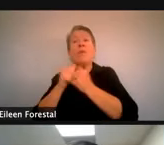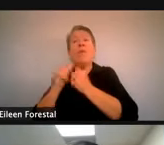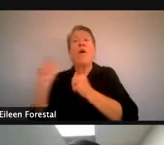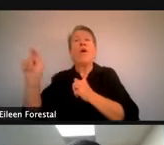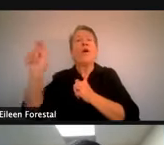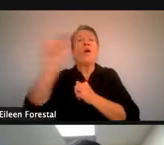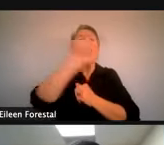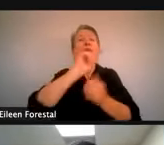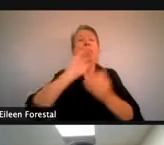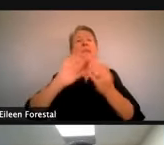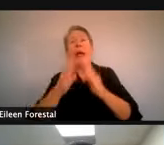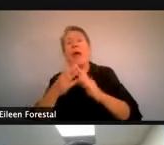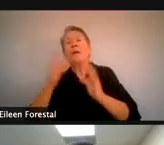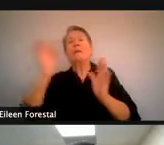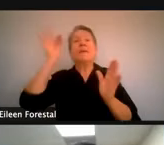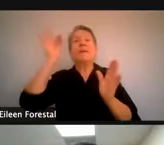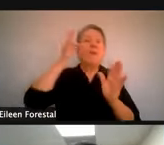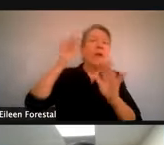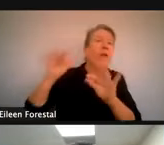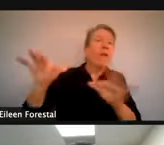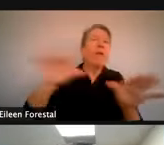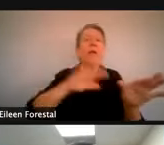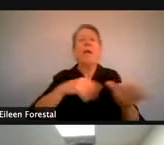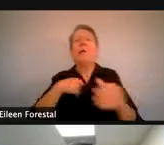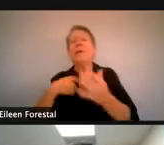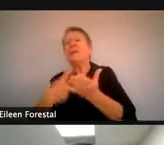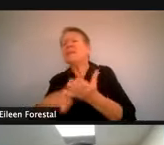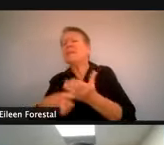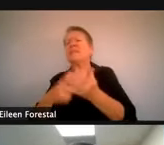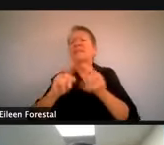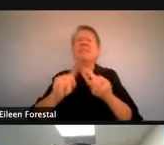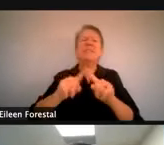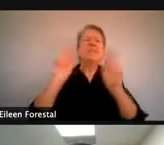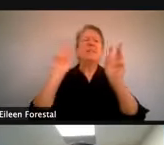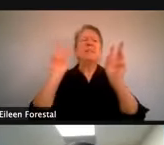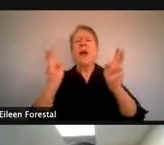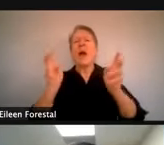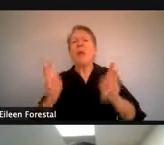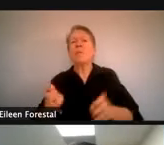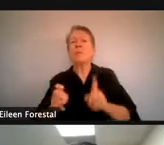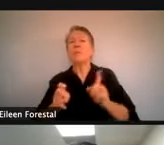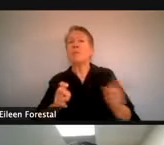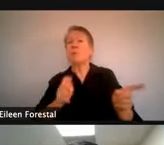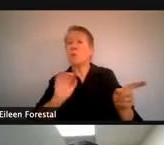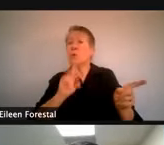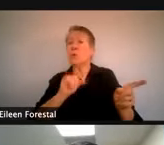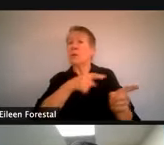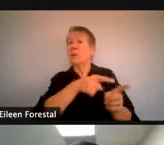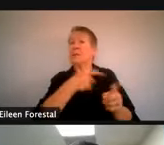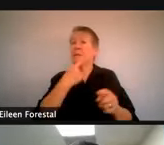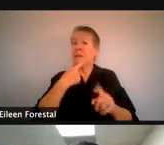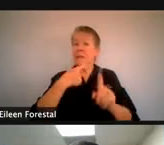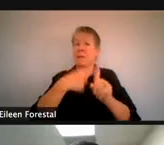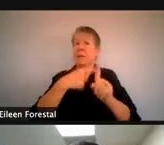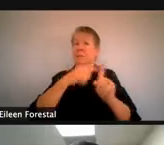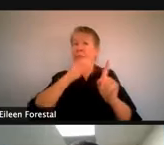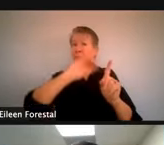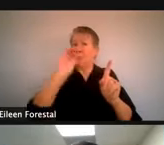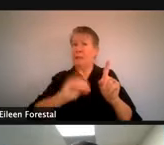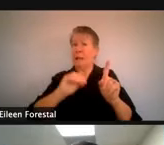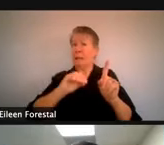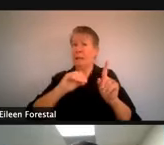partners, when you hear Commissioner Persicelli talk about that positivity rate and that trending in the wrong way, and